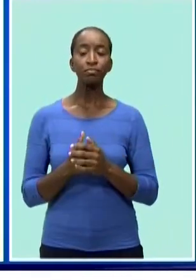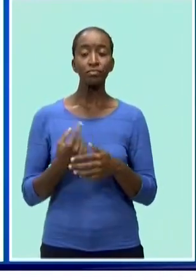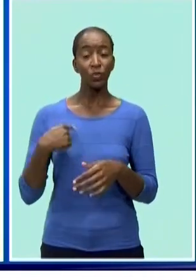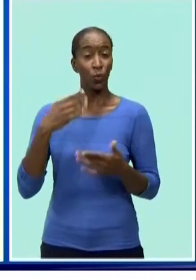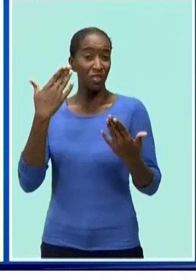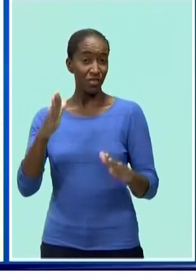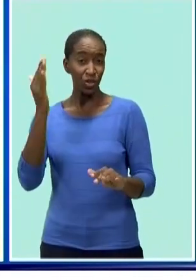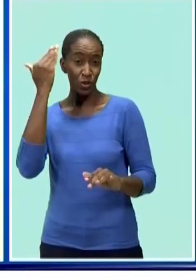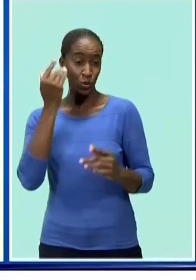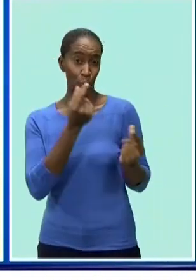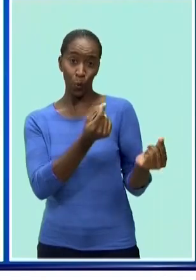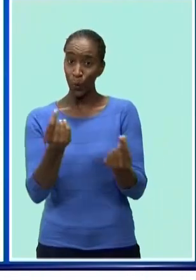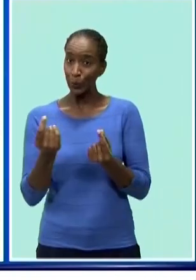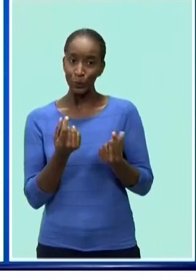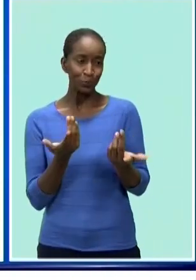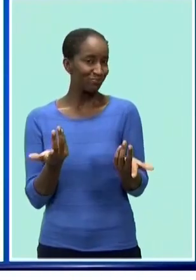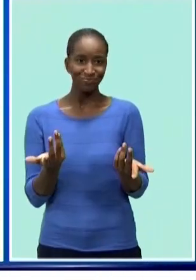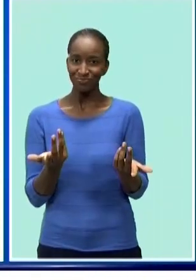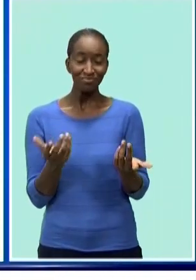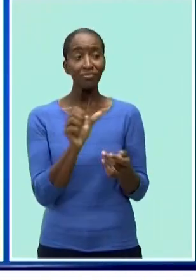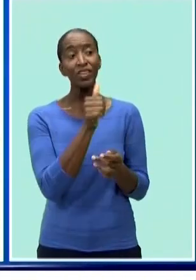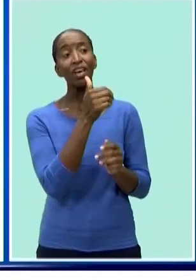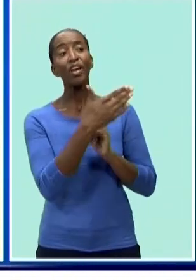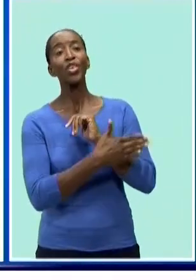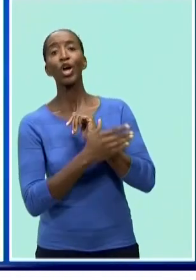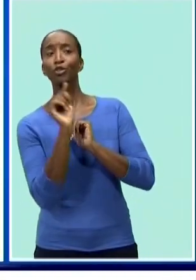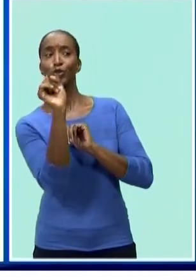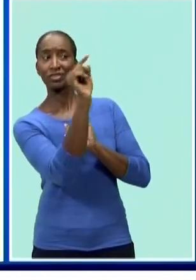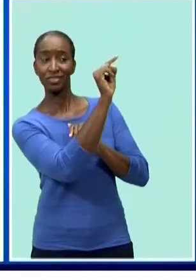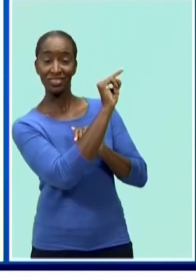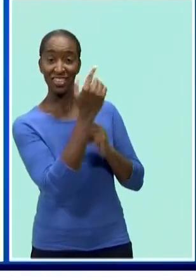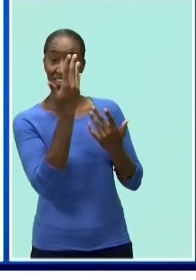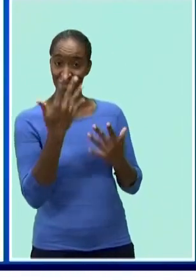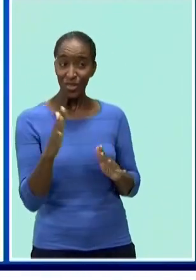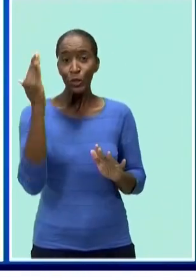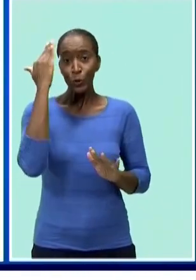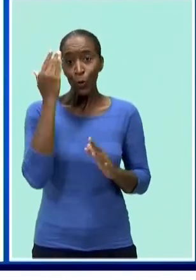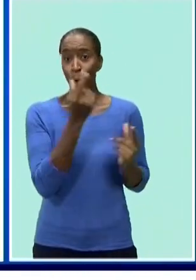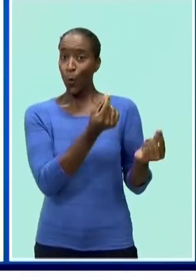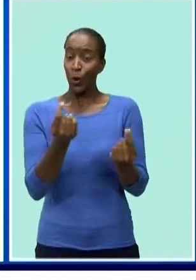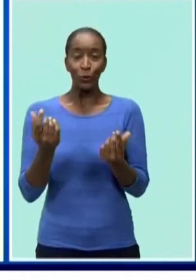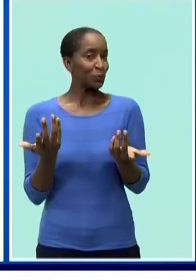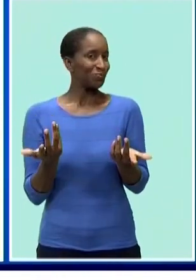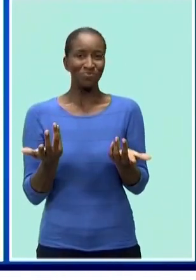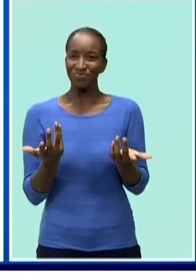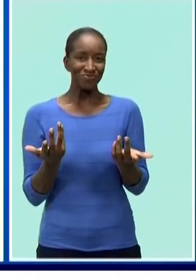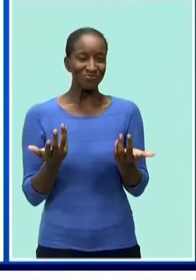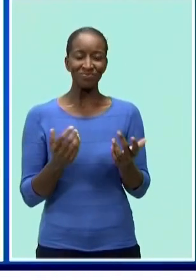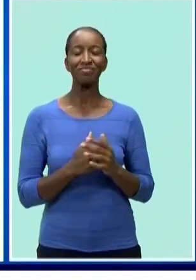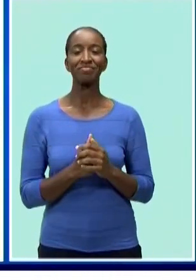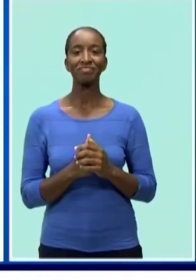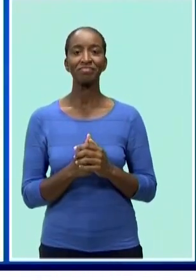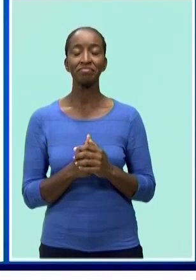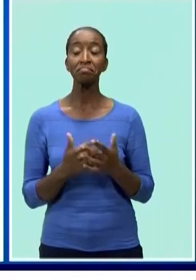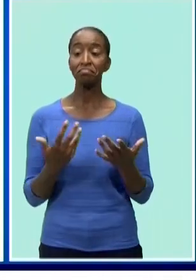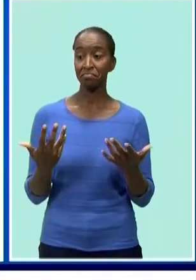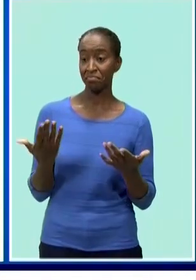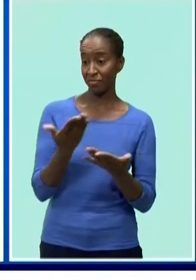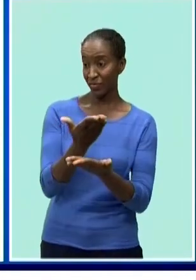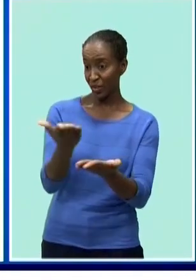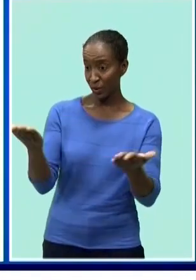opinion is divided. Even in the things you've suggested, there's divide. And I wouldn't want anyone to leave this room assuming that fluorine